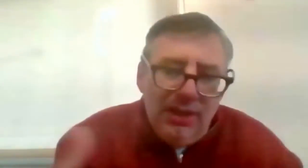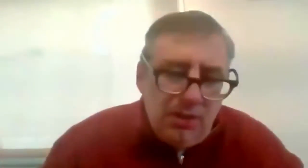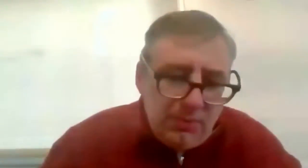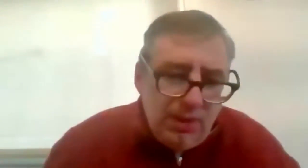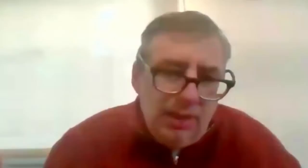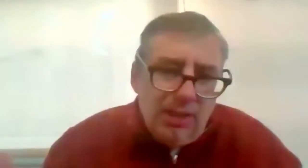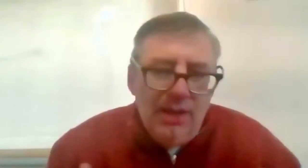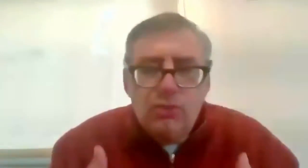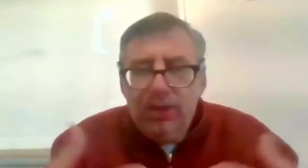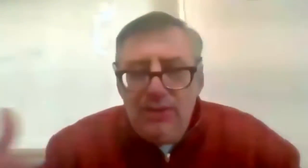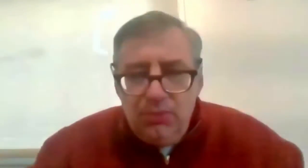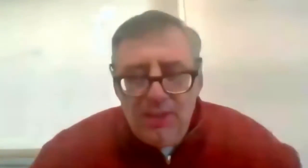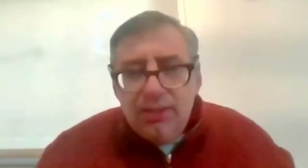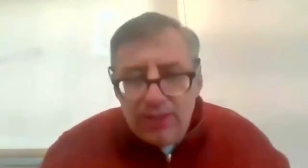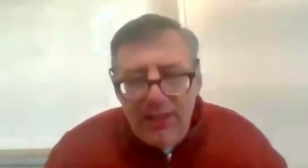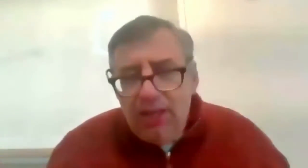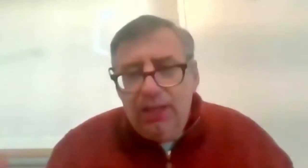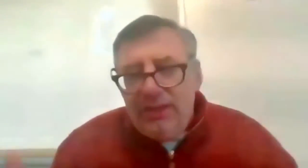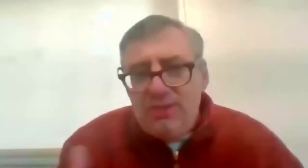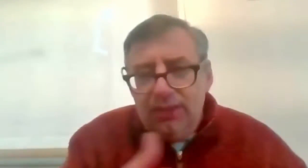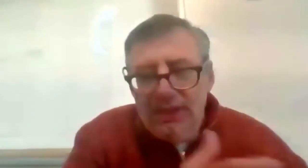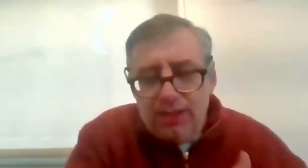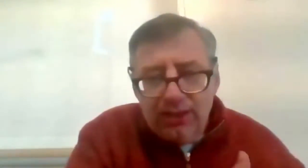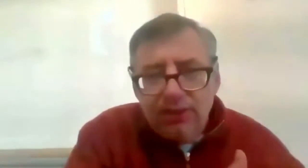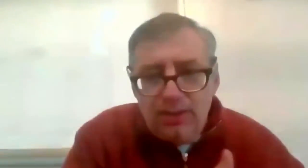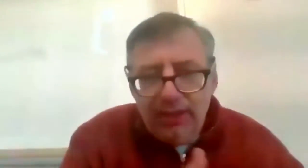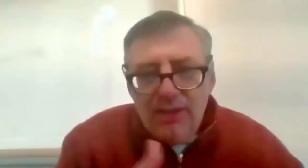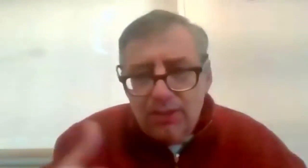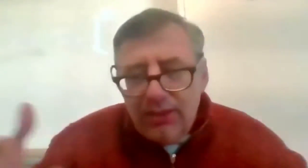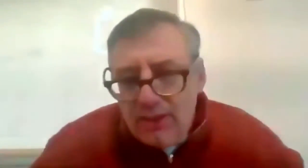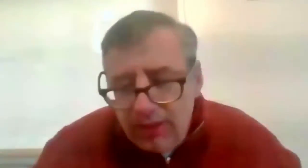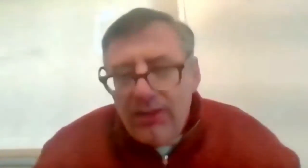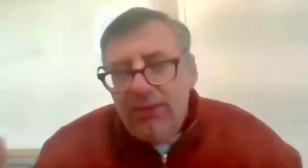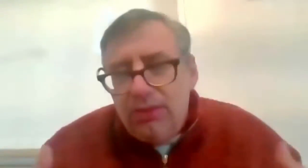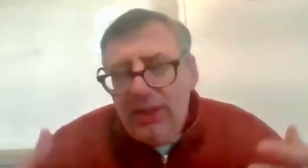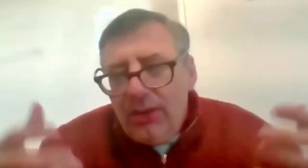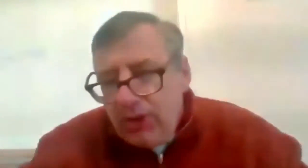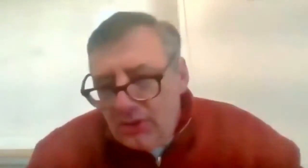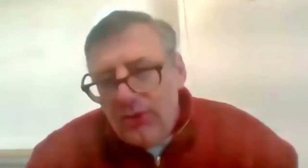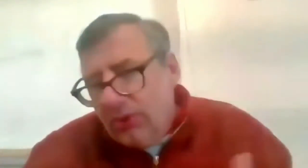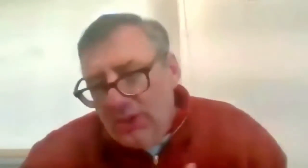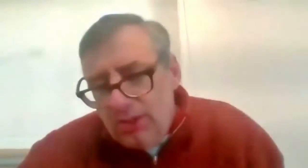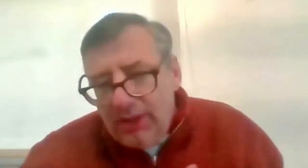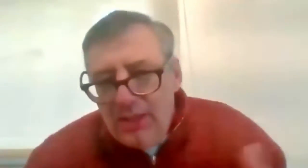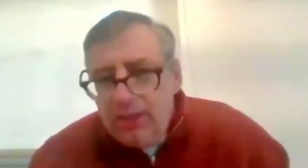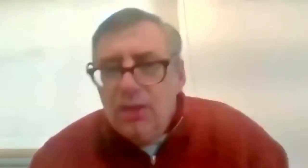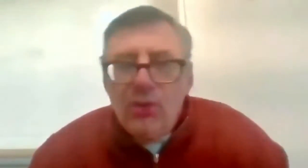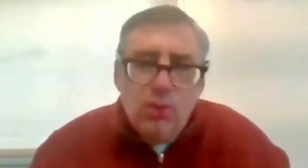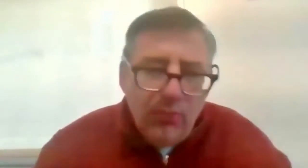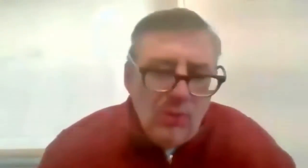cultural one. And we also had the Italian